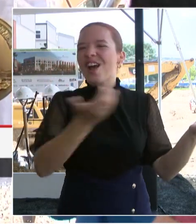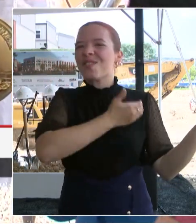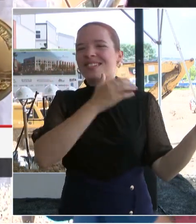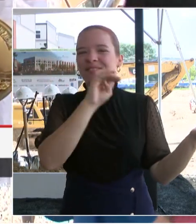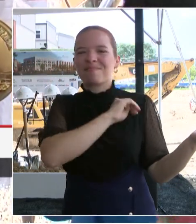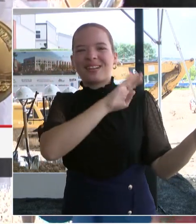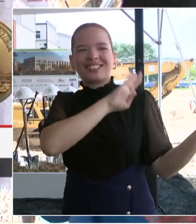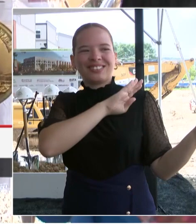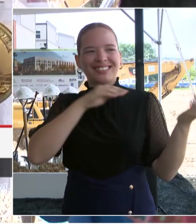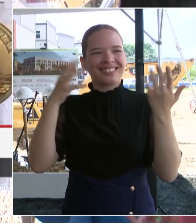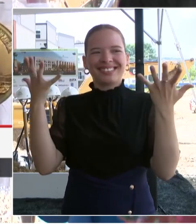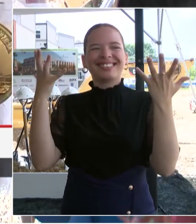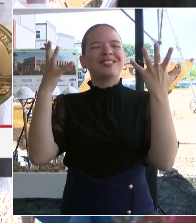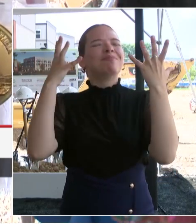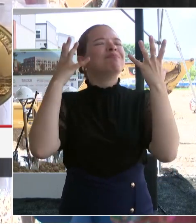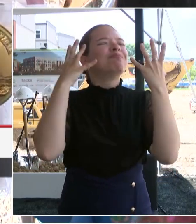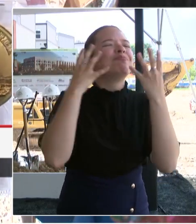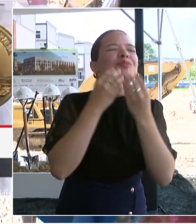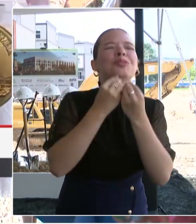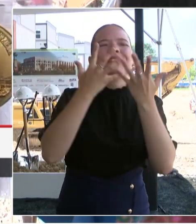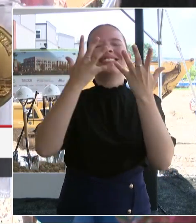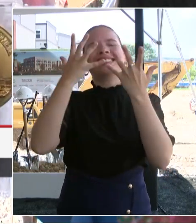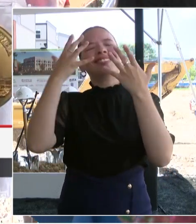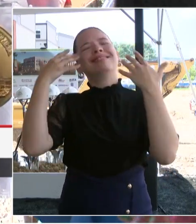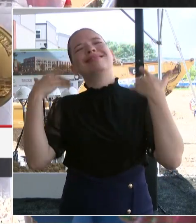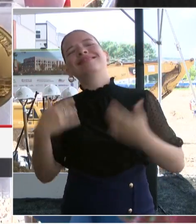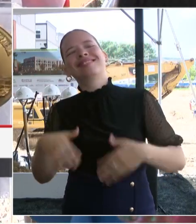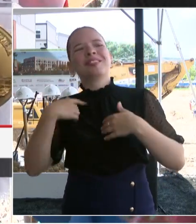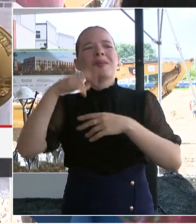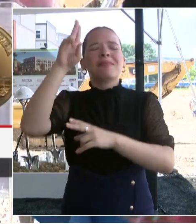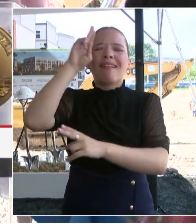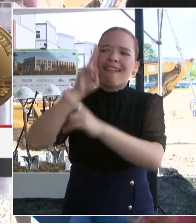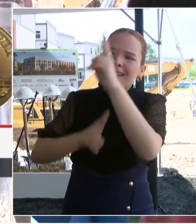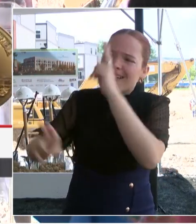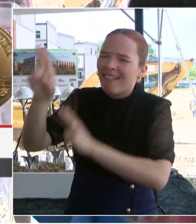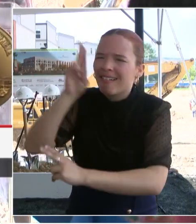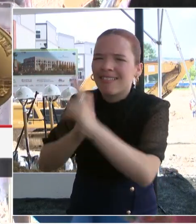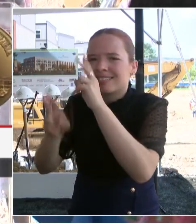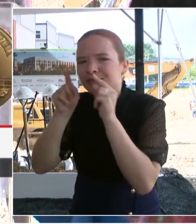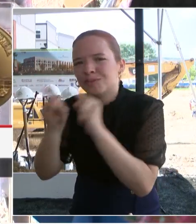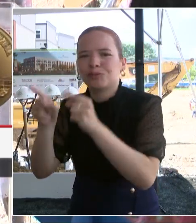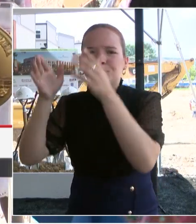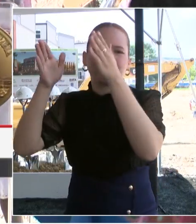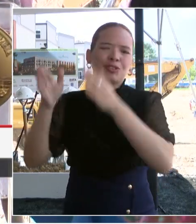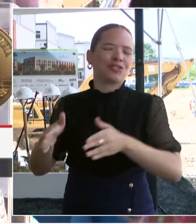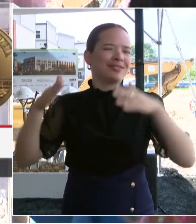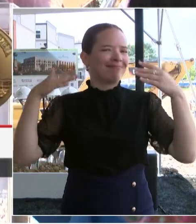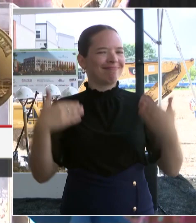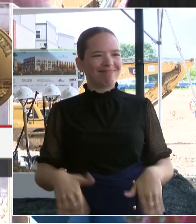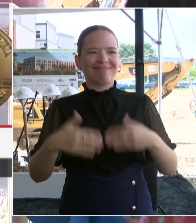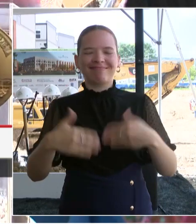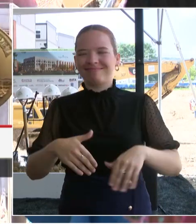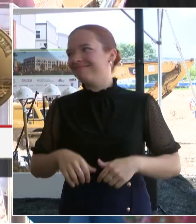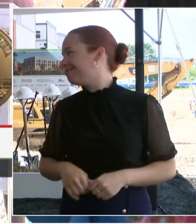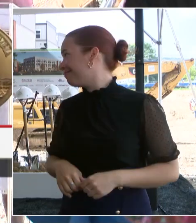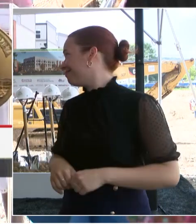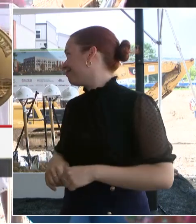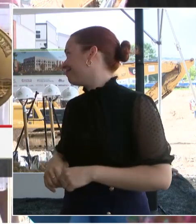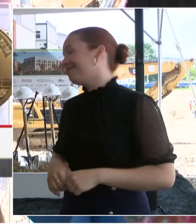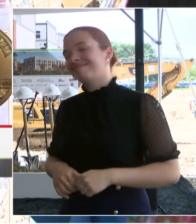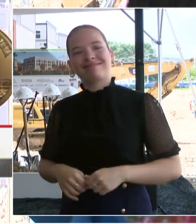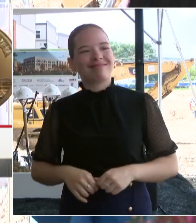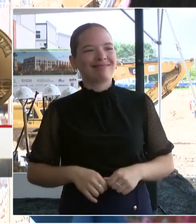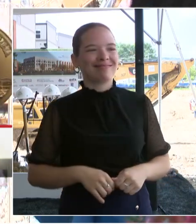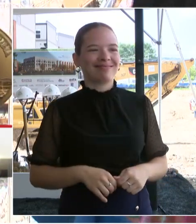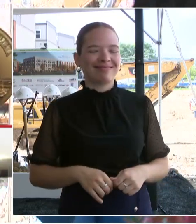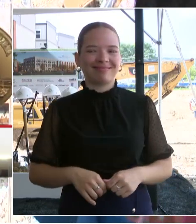Muriel Bowser. Yes. Yes. Thank you so much. Thank